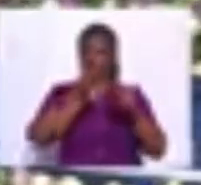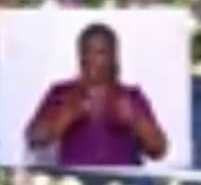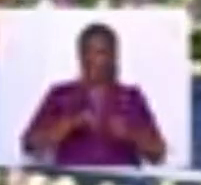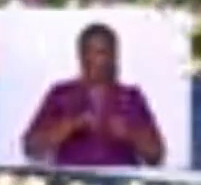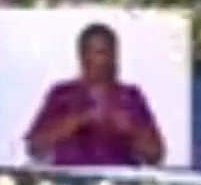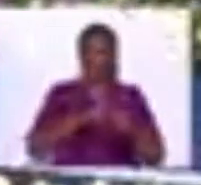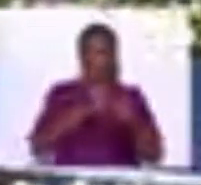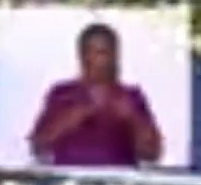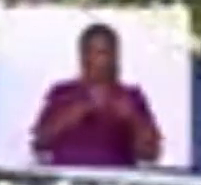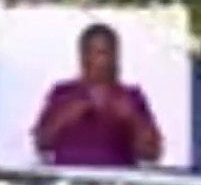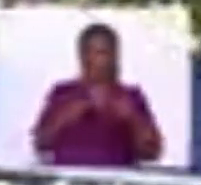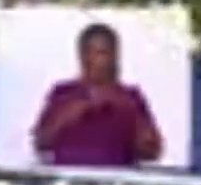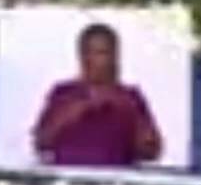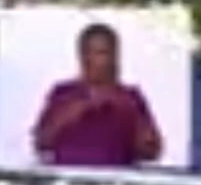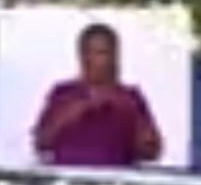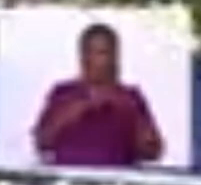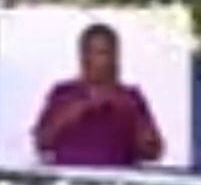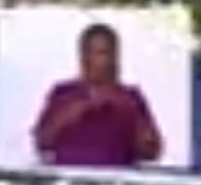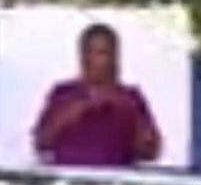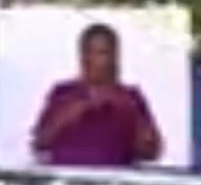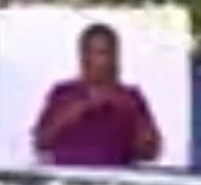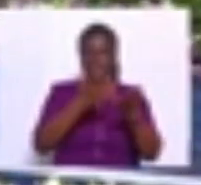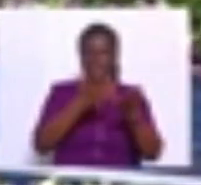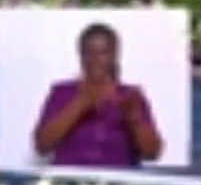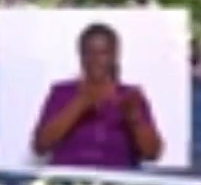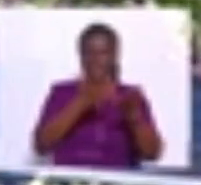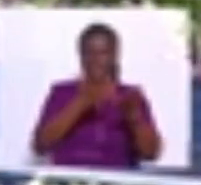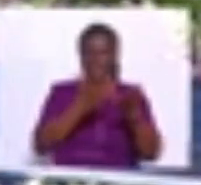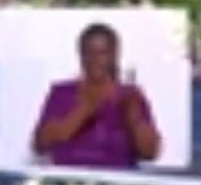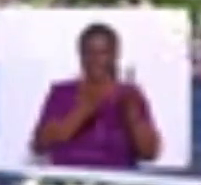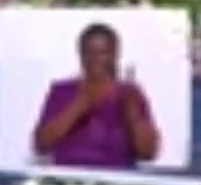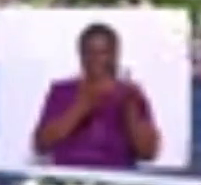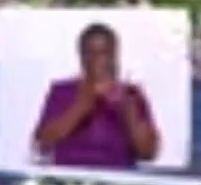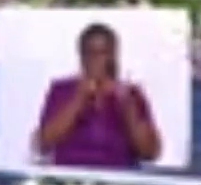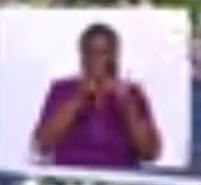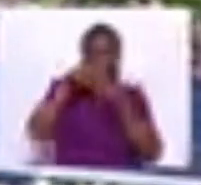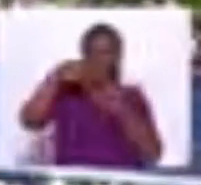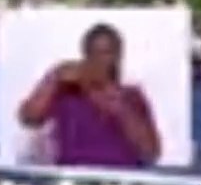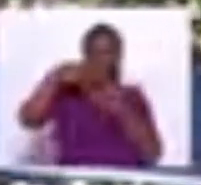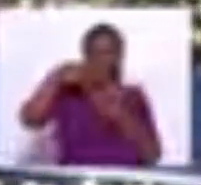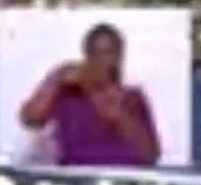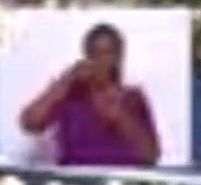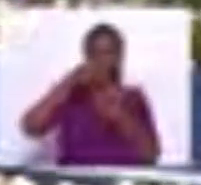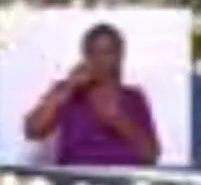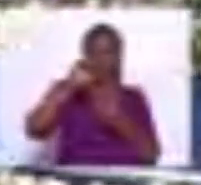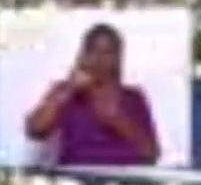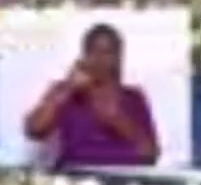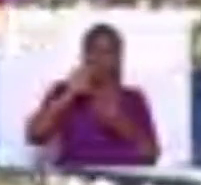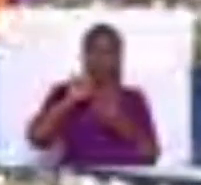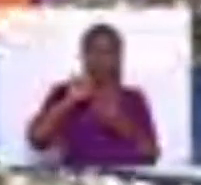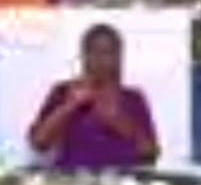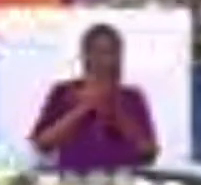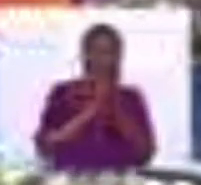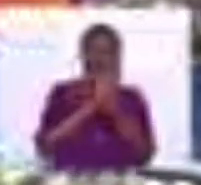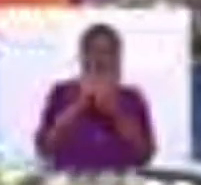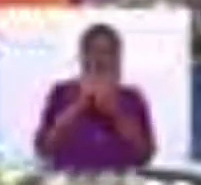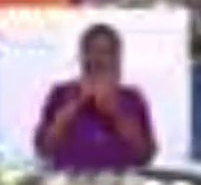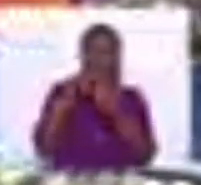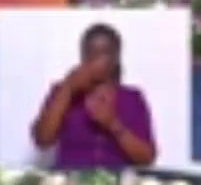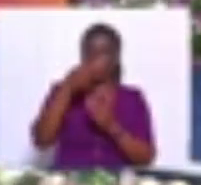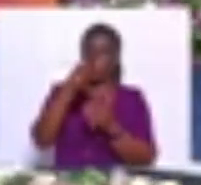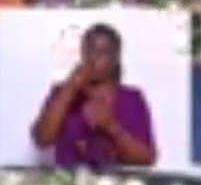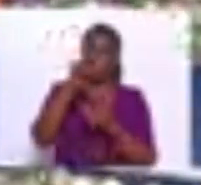make a little calf into a big cow. It's got all the proteins and hormones necessary. If we were